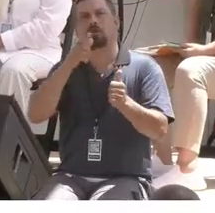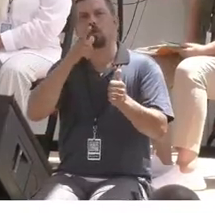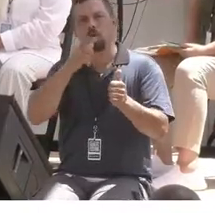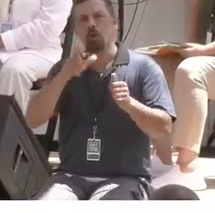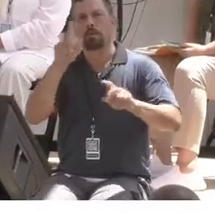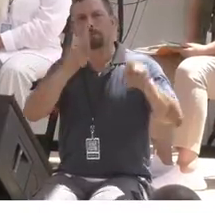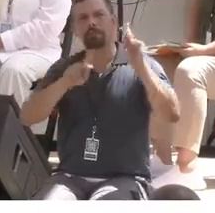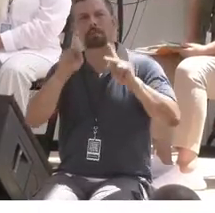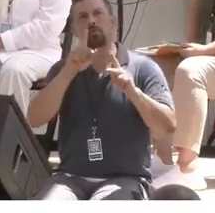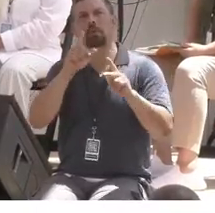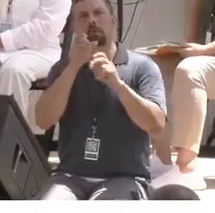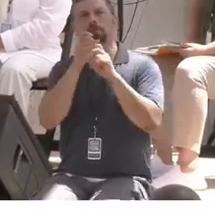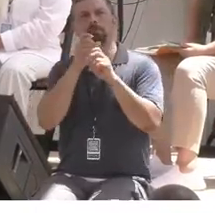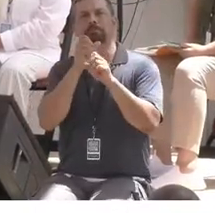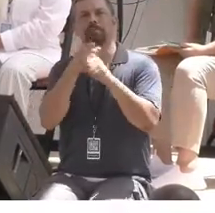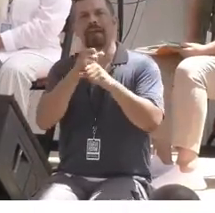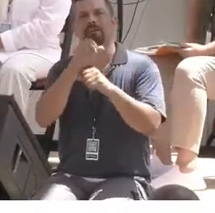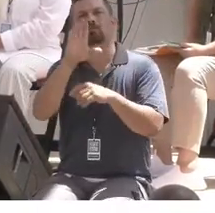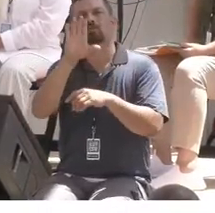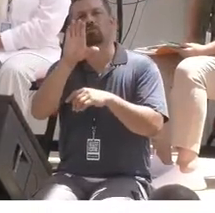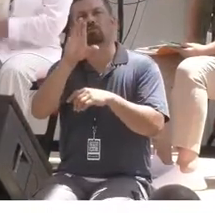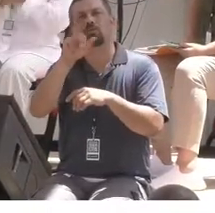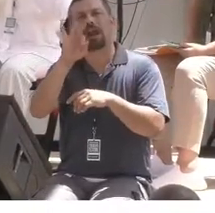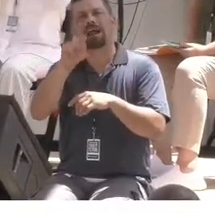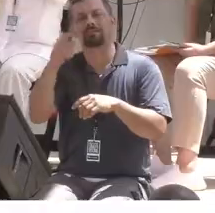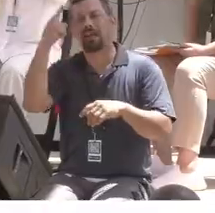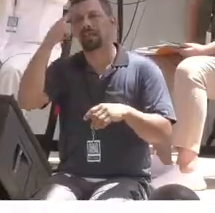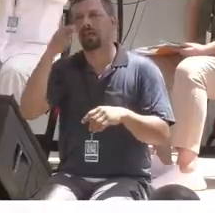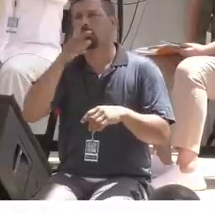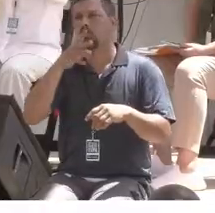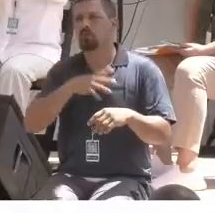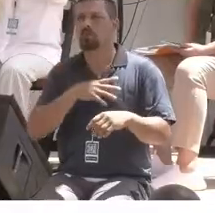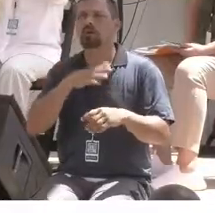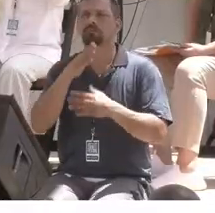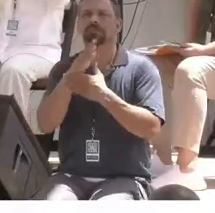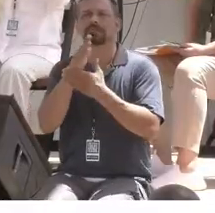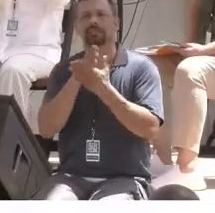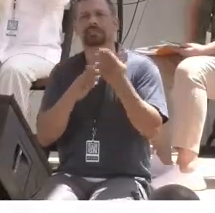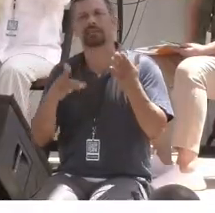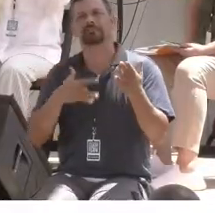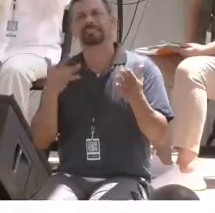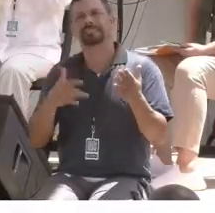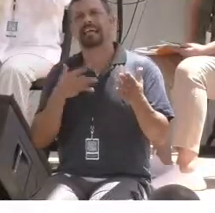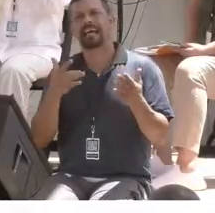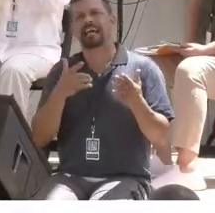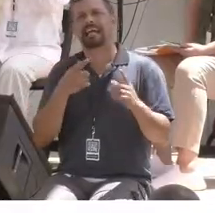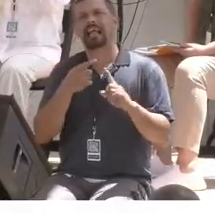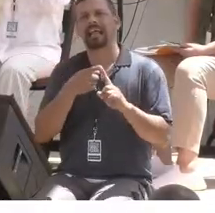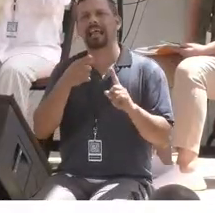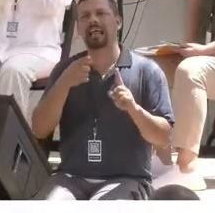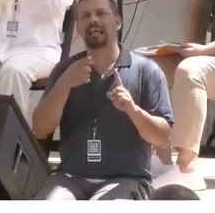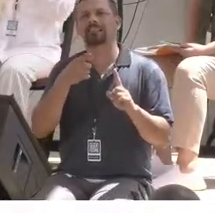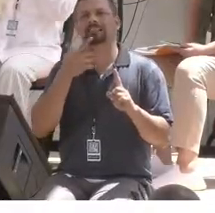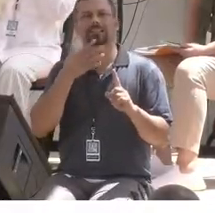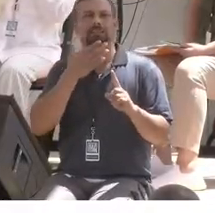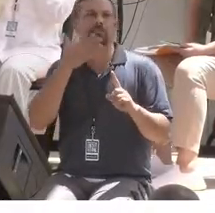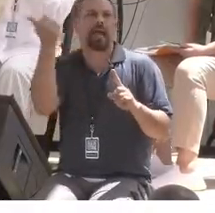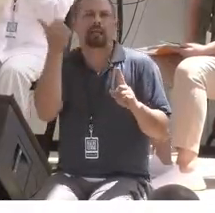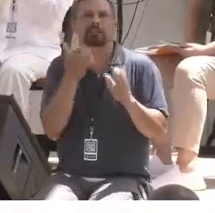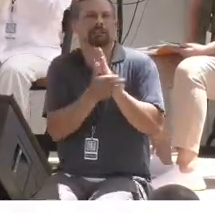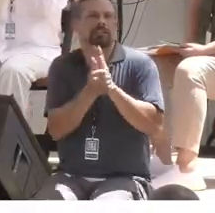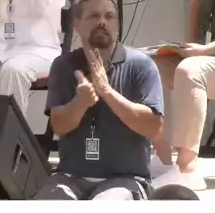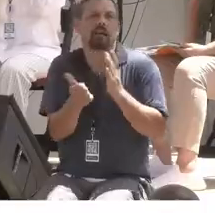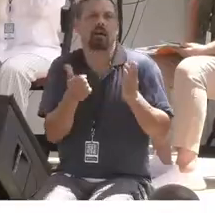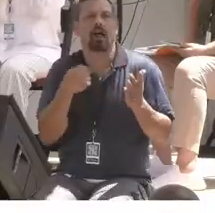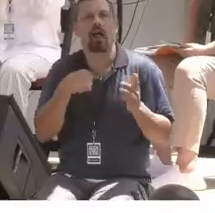the older days. Women, I think it's some certain skills, like I said, with carpet making, they are just better at. And I think it